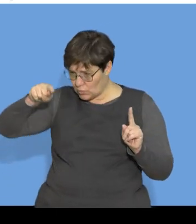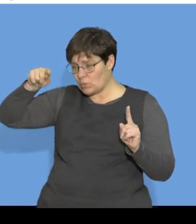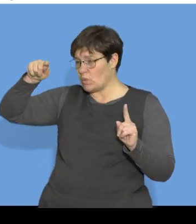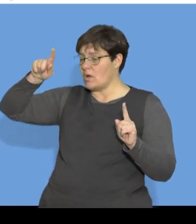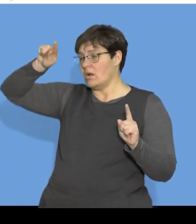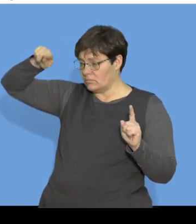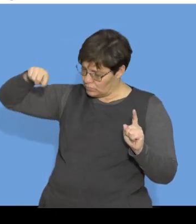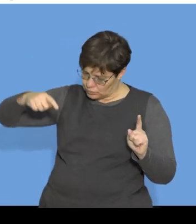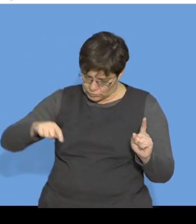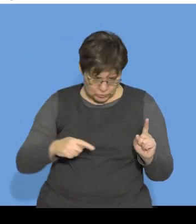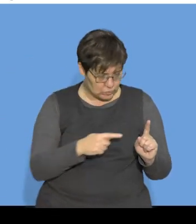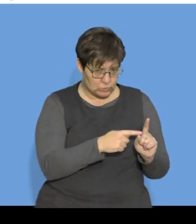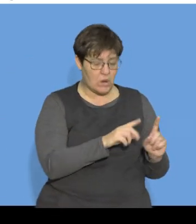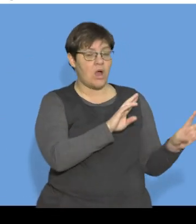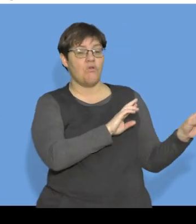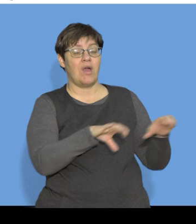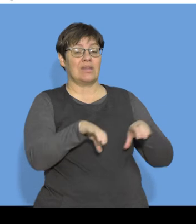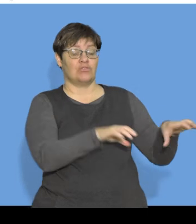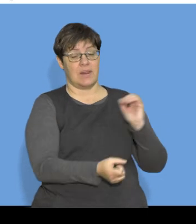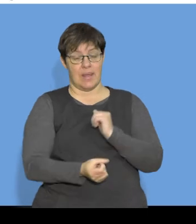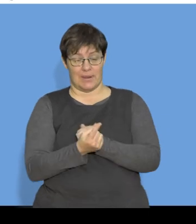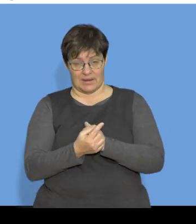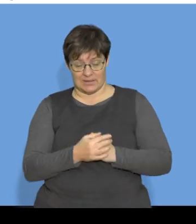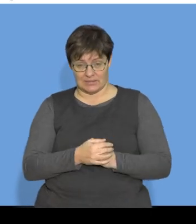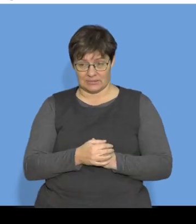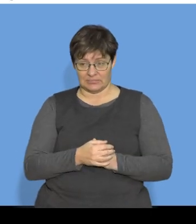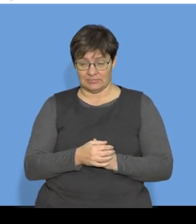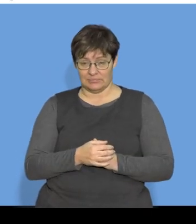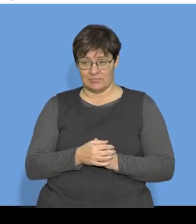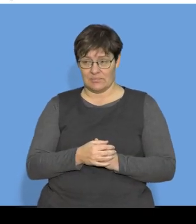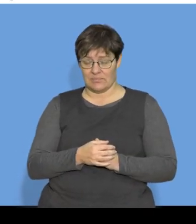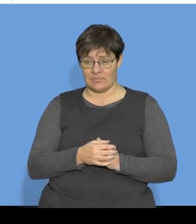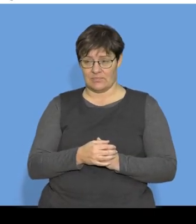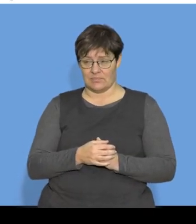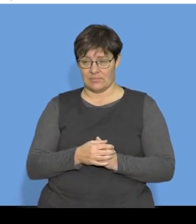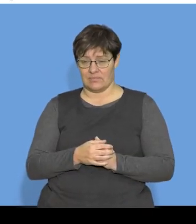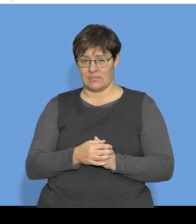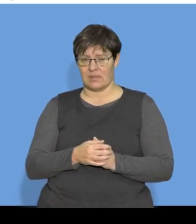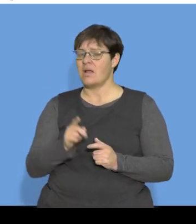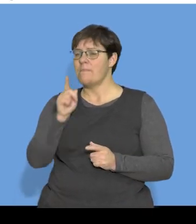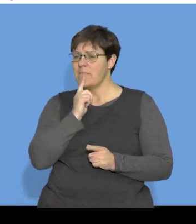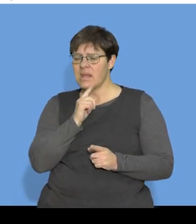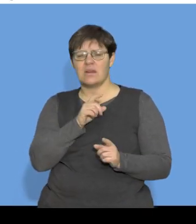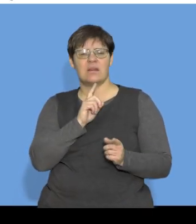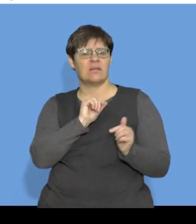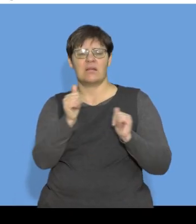neuron into the interneuron to the motor neuron and to the effector. That is the direction.